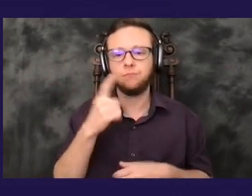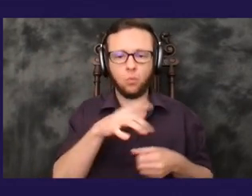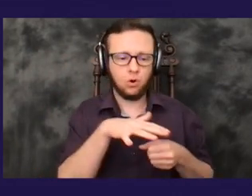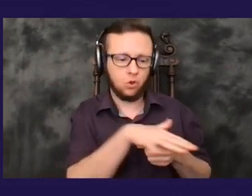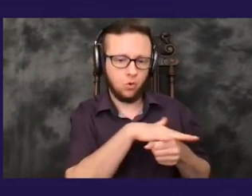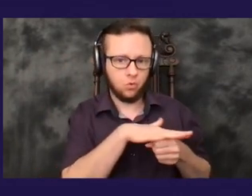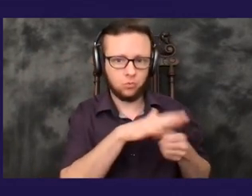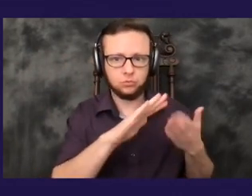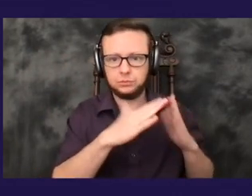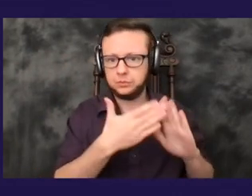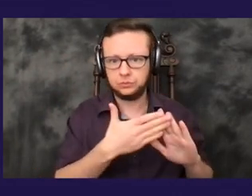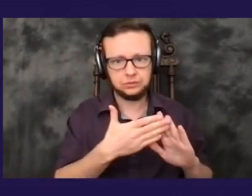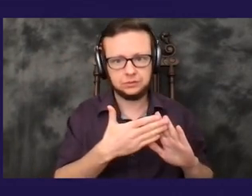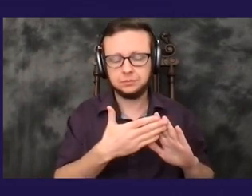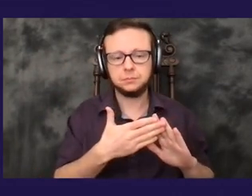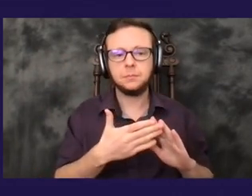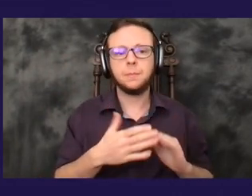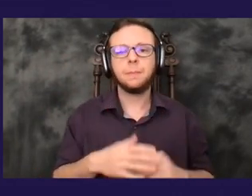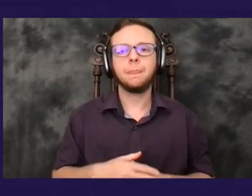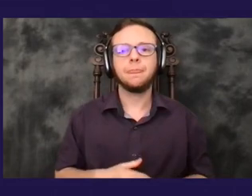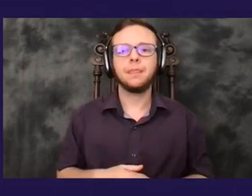communities.